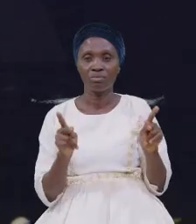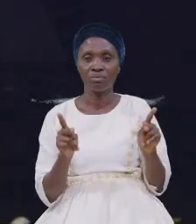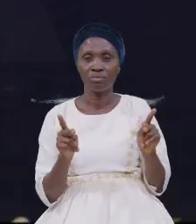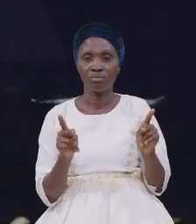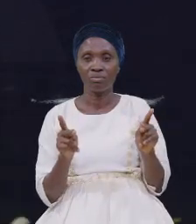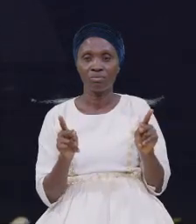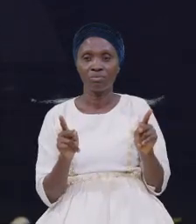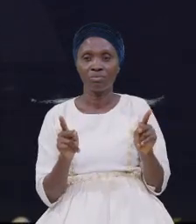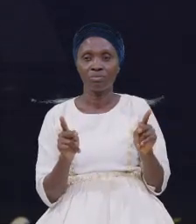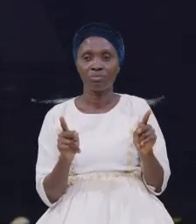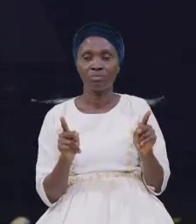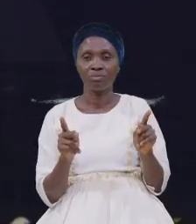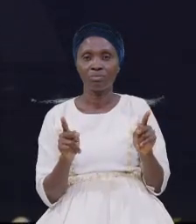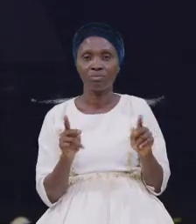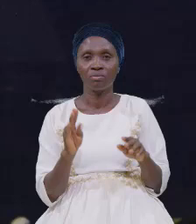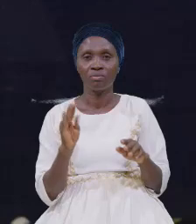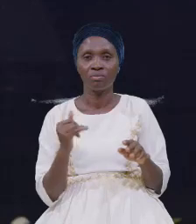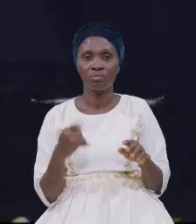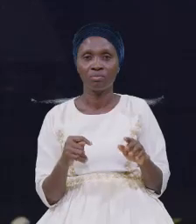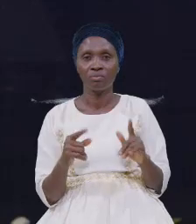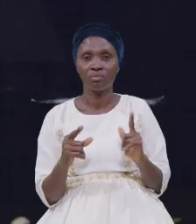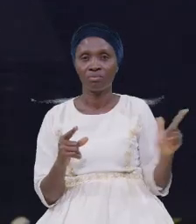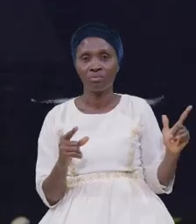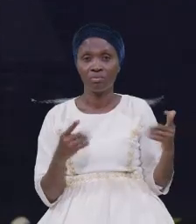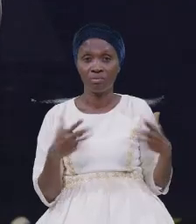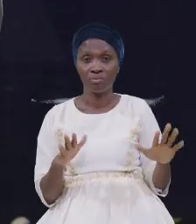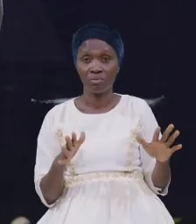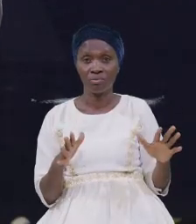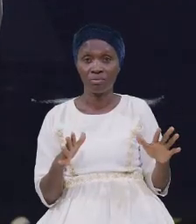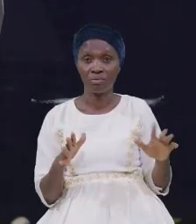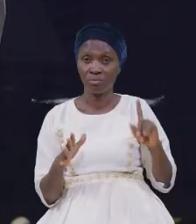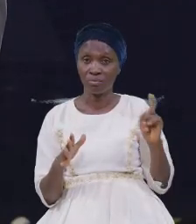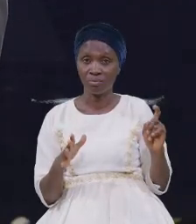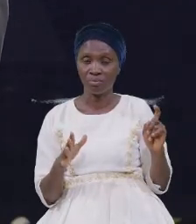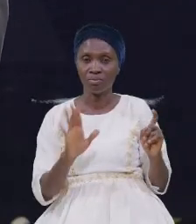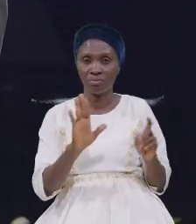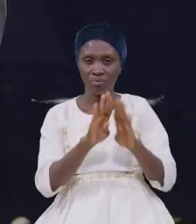By my left hand side, if you are finished, can you wave the flag?